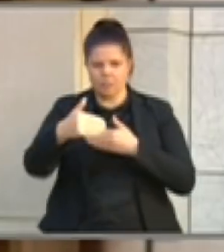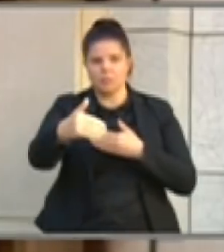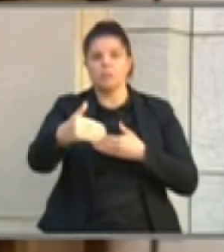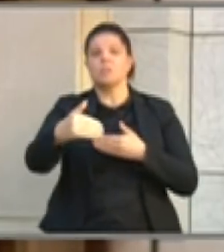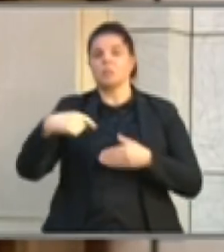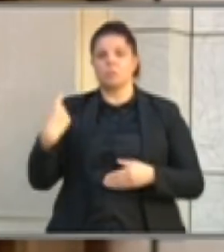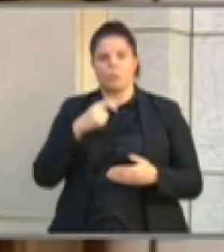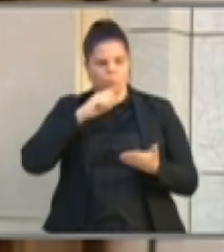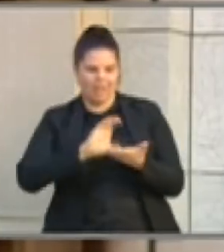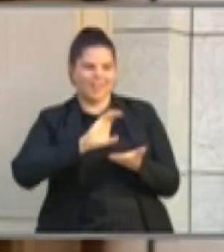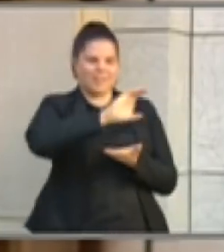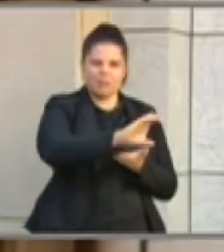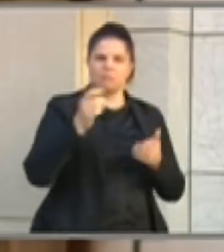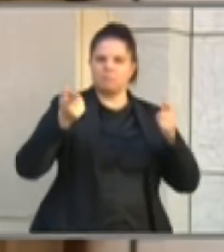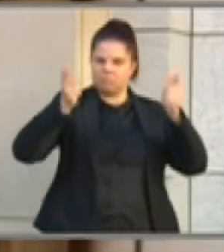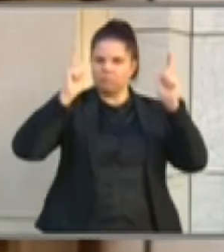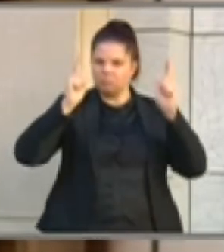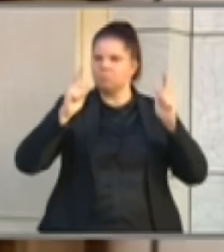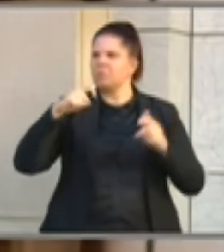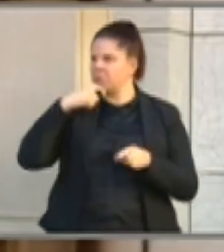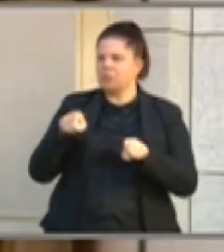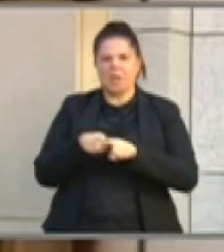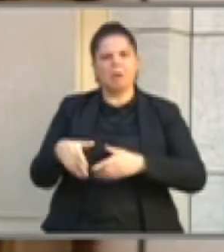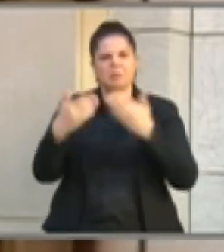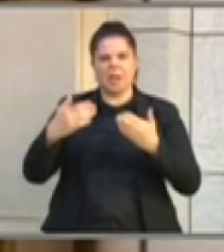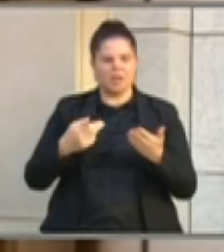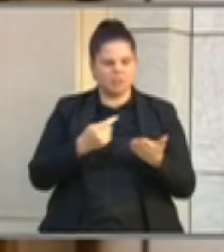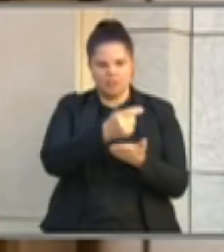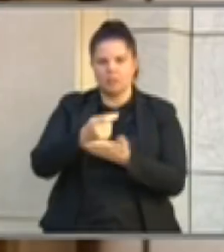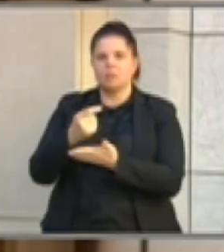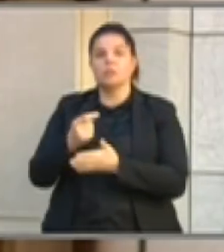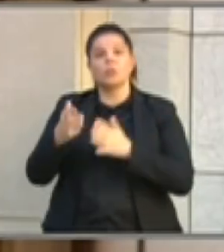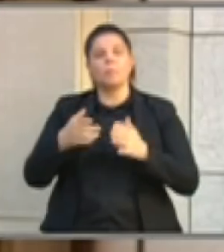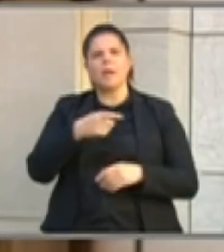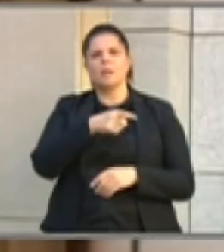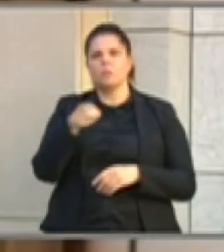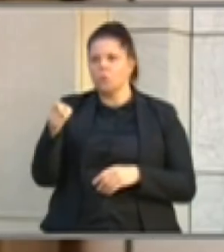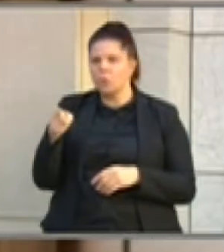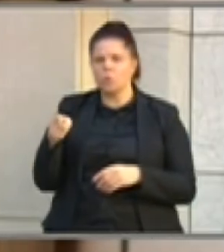means is these employees won't be going to Centrelink. They